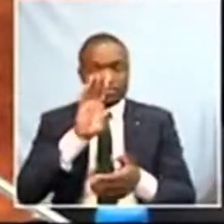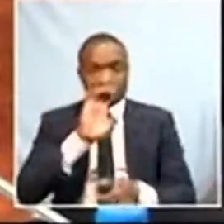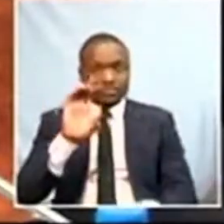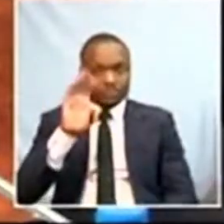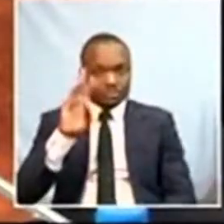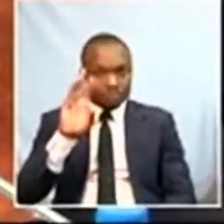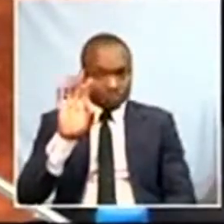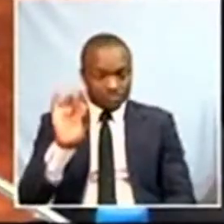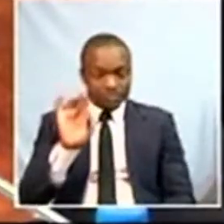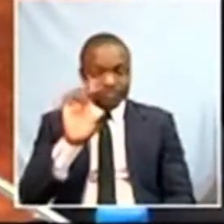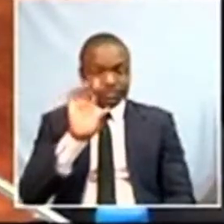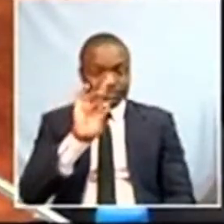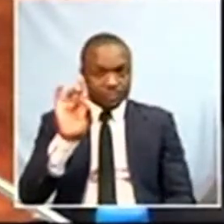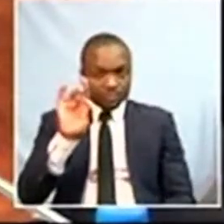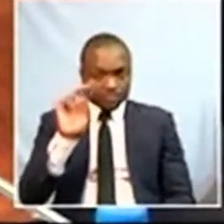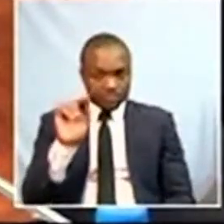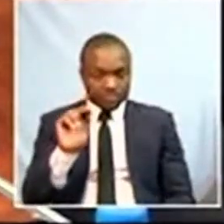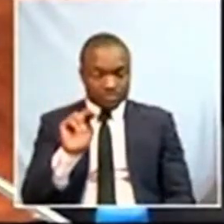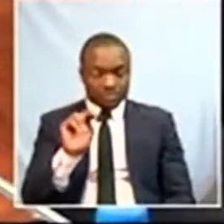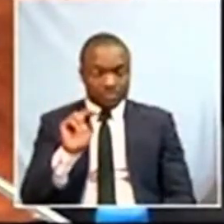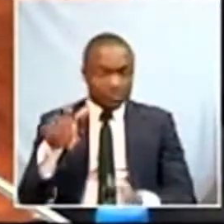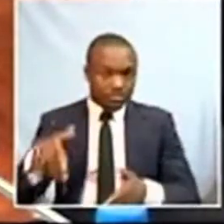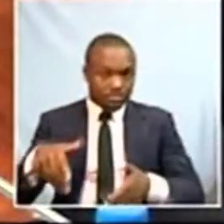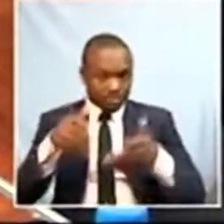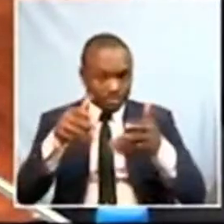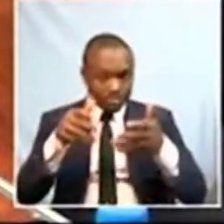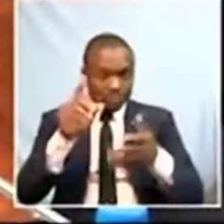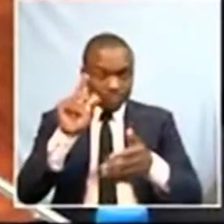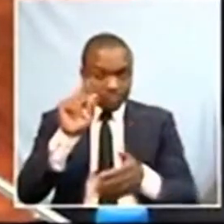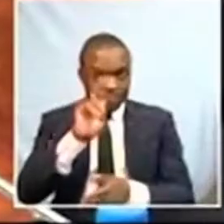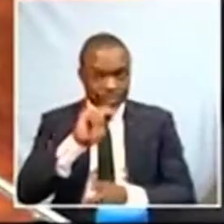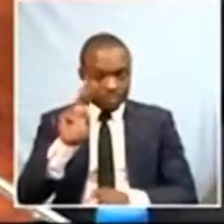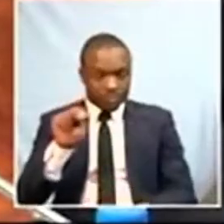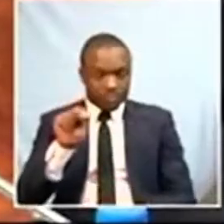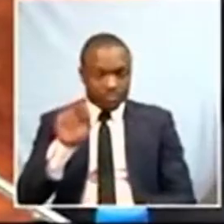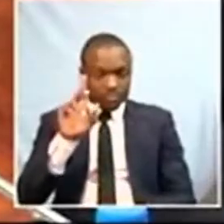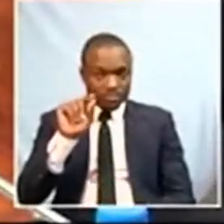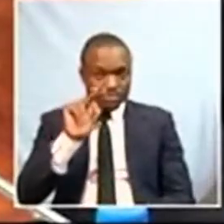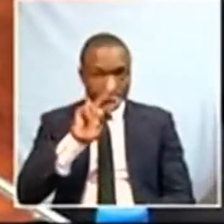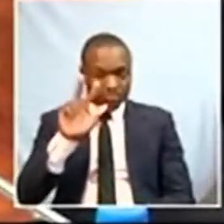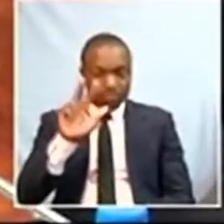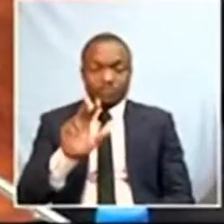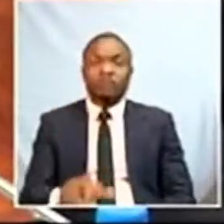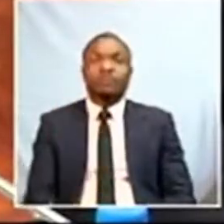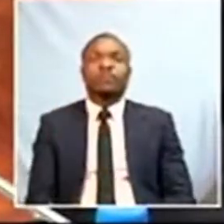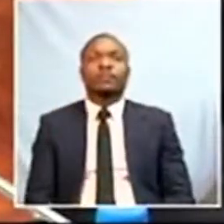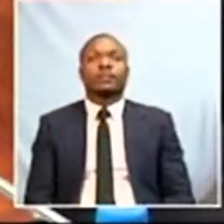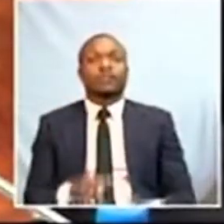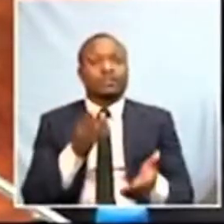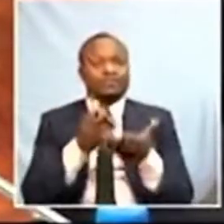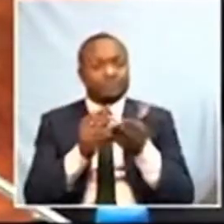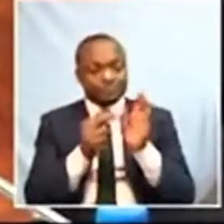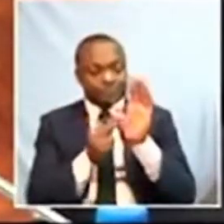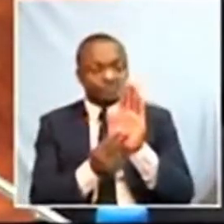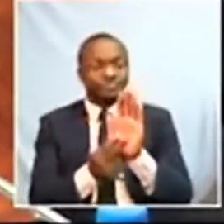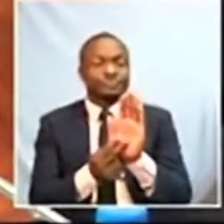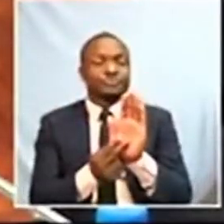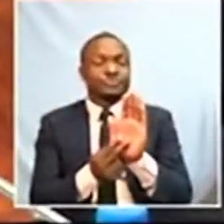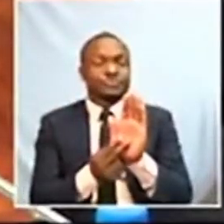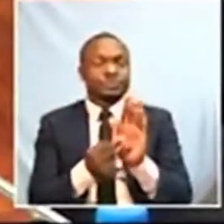572,468 and 88 ingwe that was carried over from 2022 to 2023. This implies that